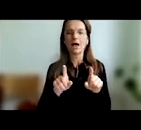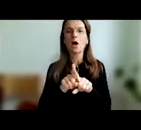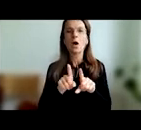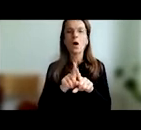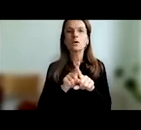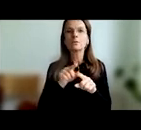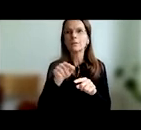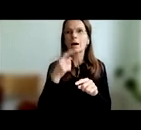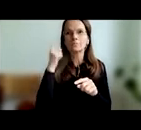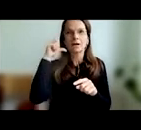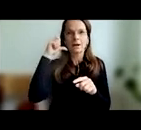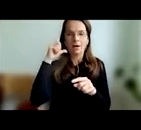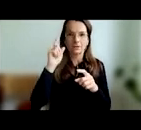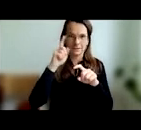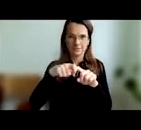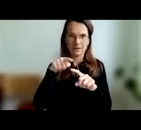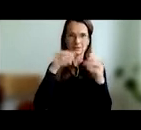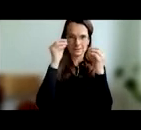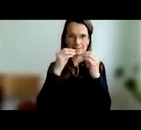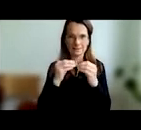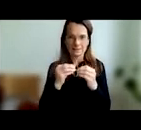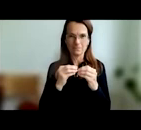So a project group for long-term